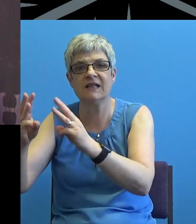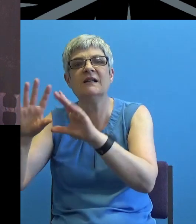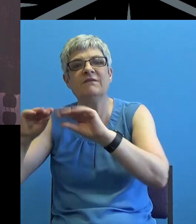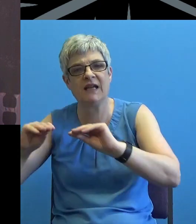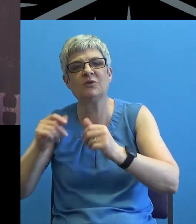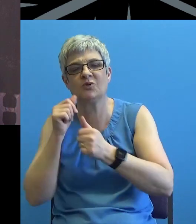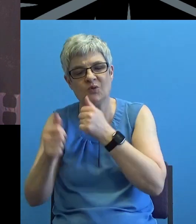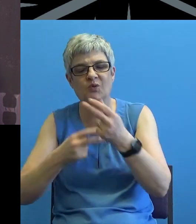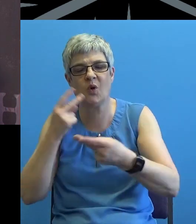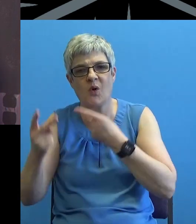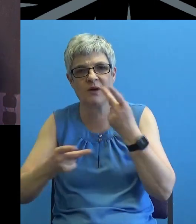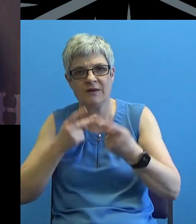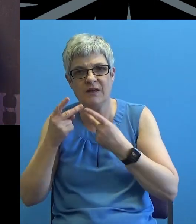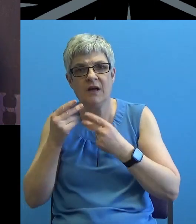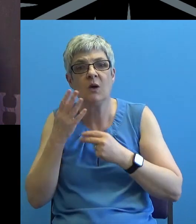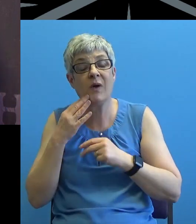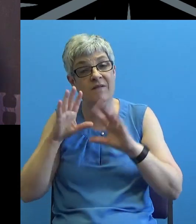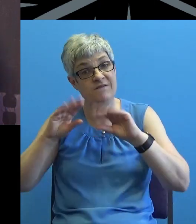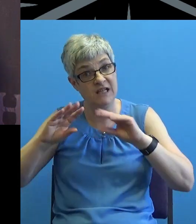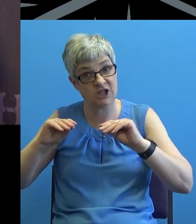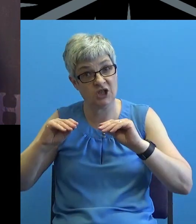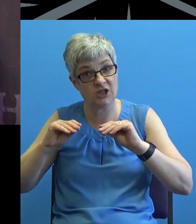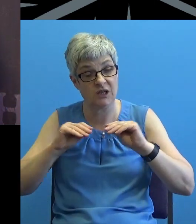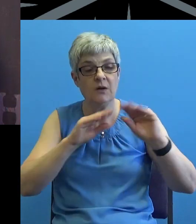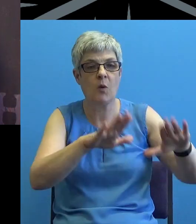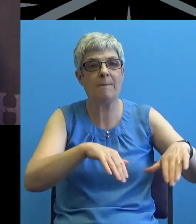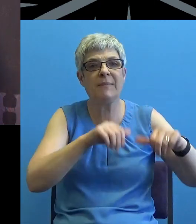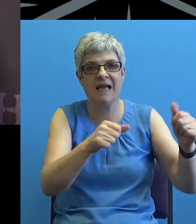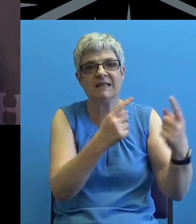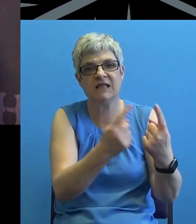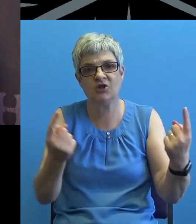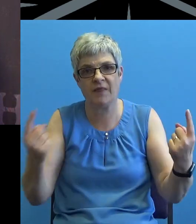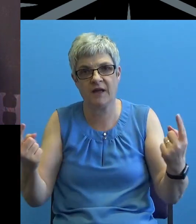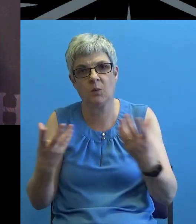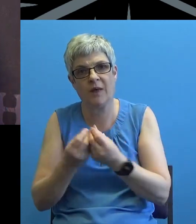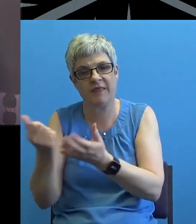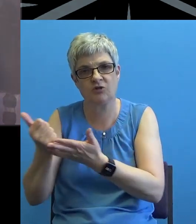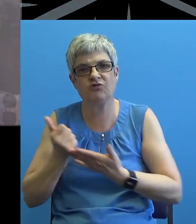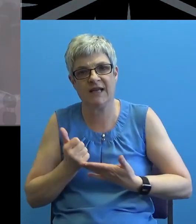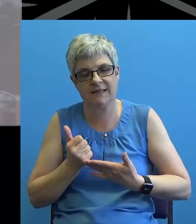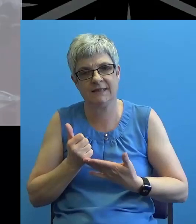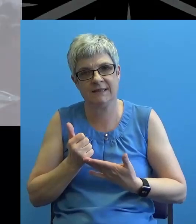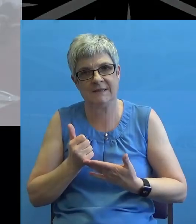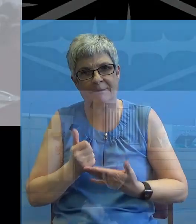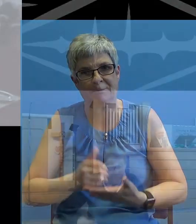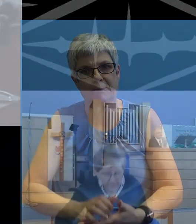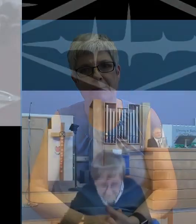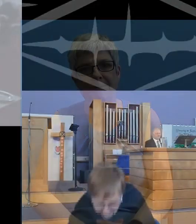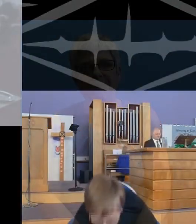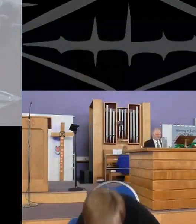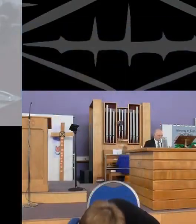praise. And after we've sung the hymn, we'll bless one another with the words of the grace.